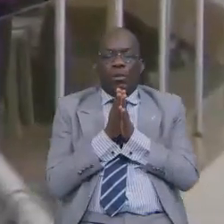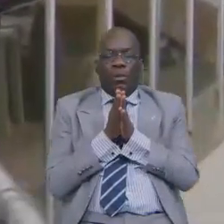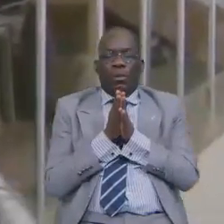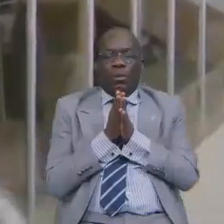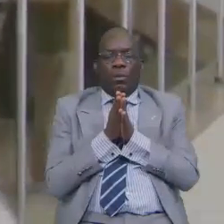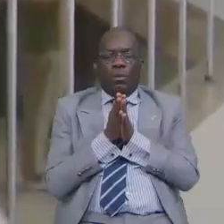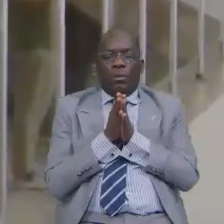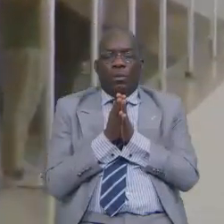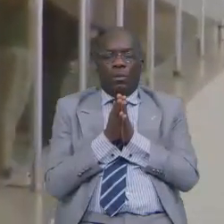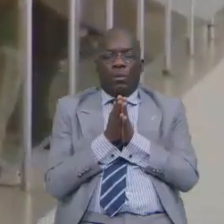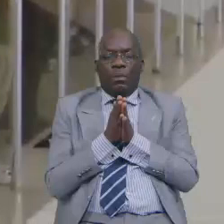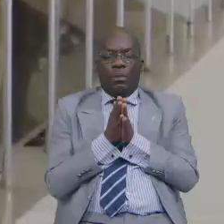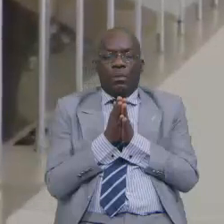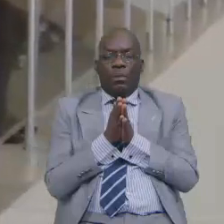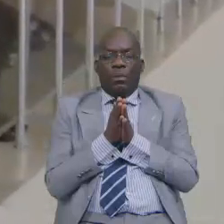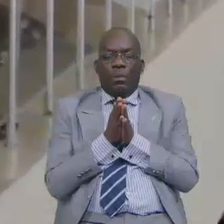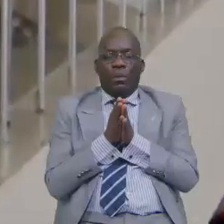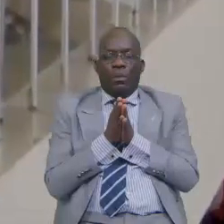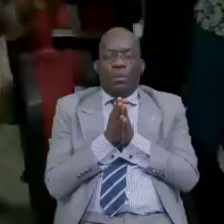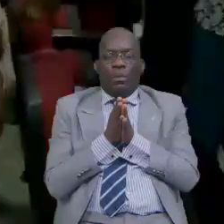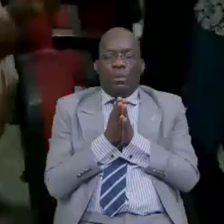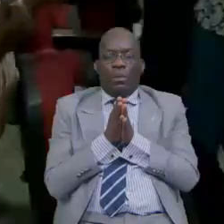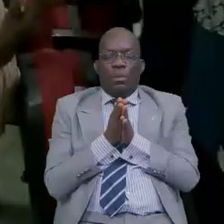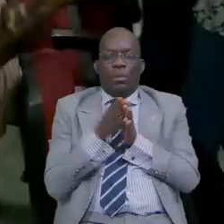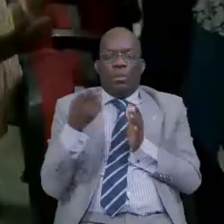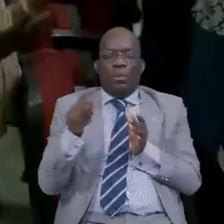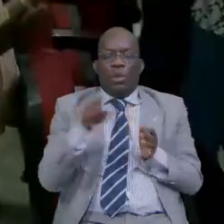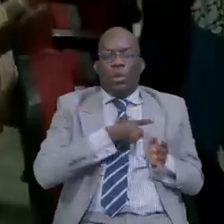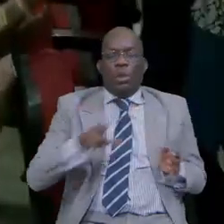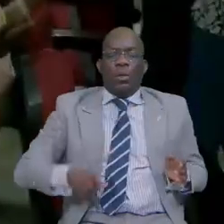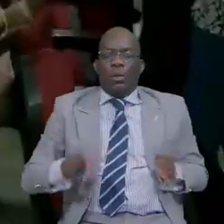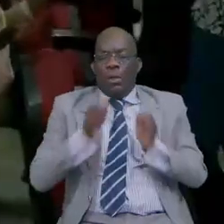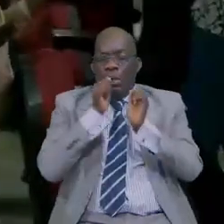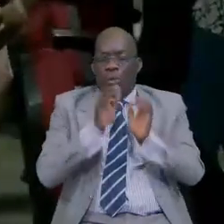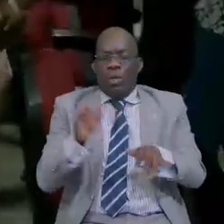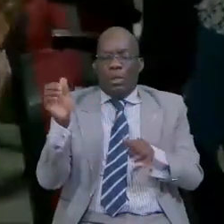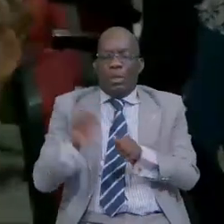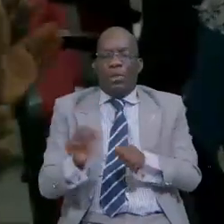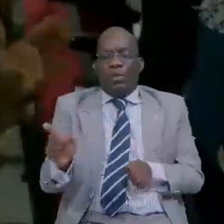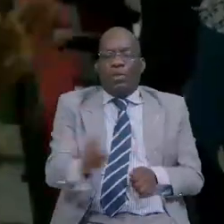The Lord bless everyone.